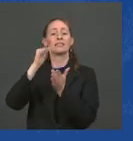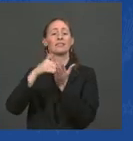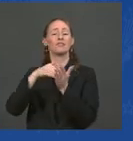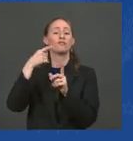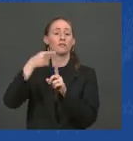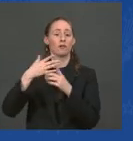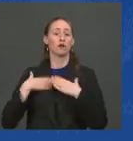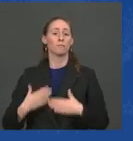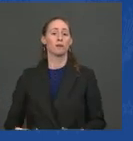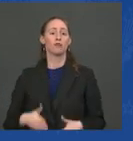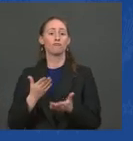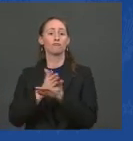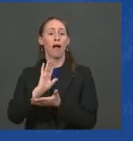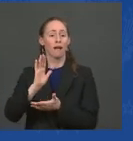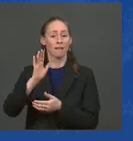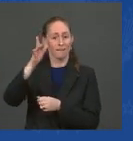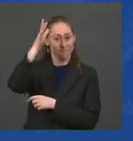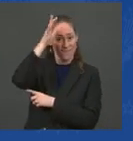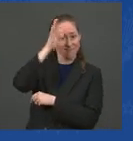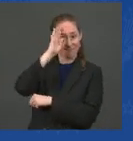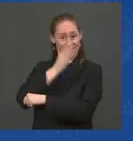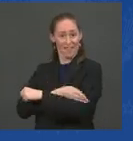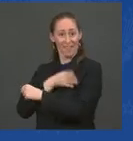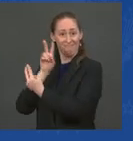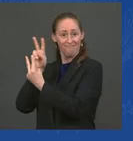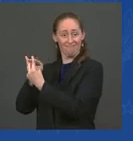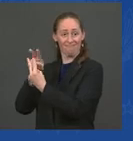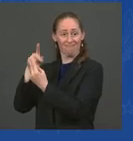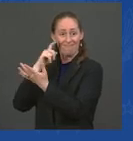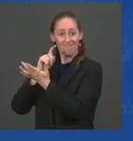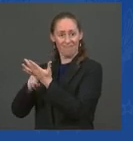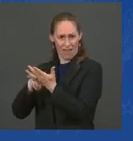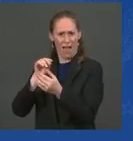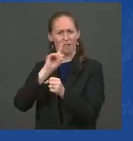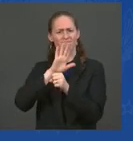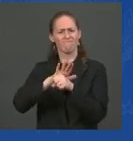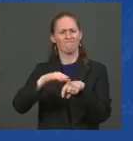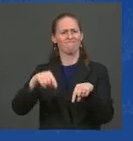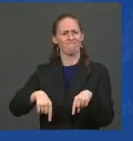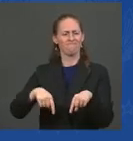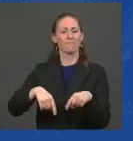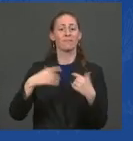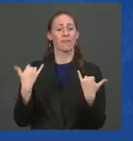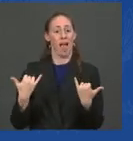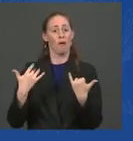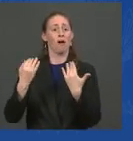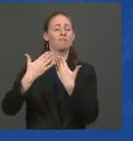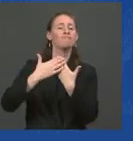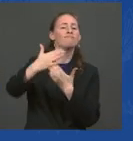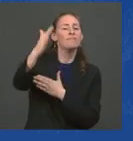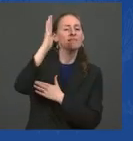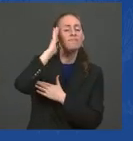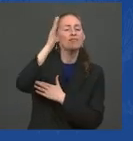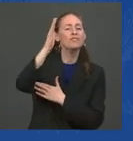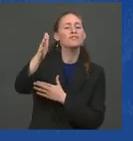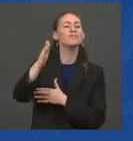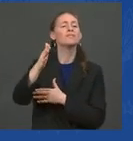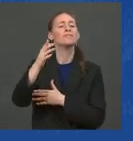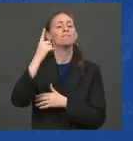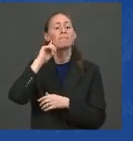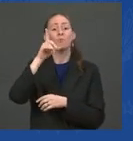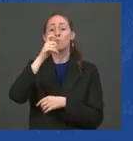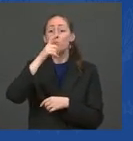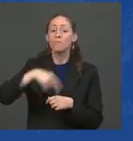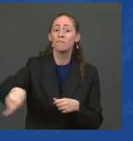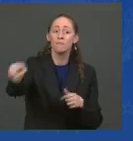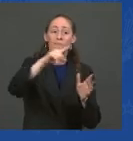and son, let's also dedicate it to the future of generations, to the students here in the